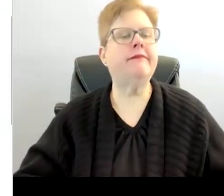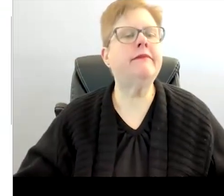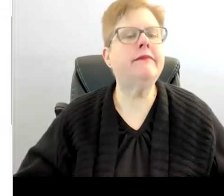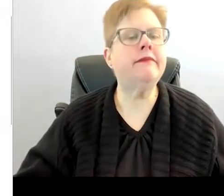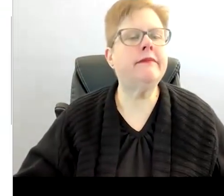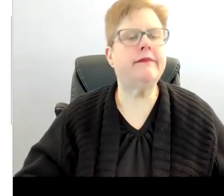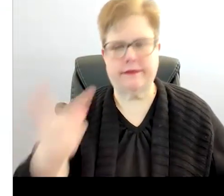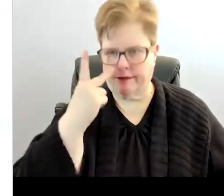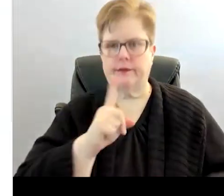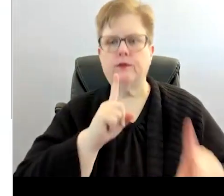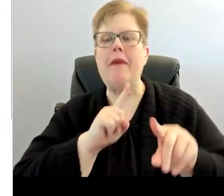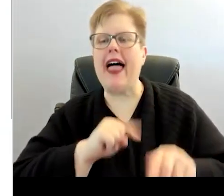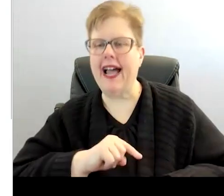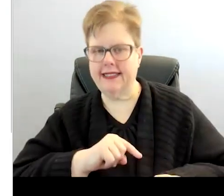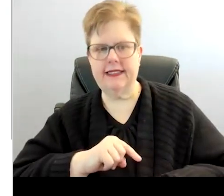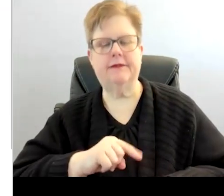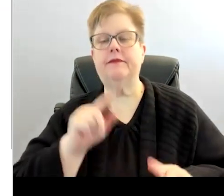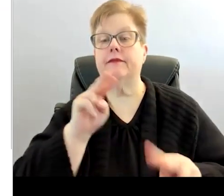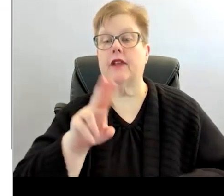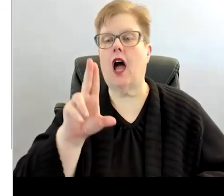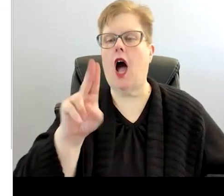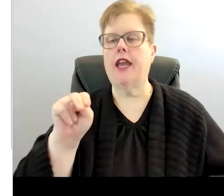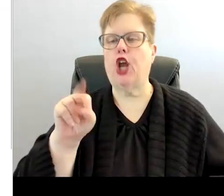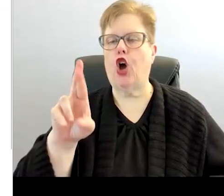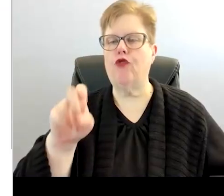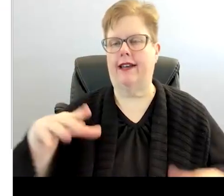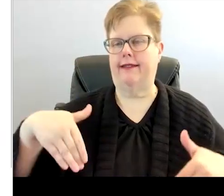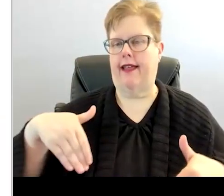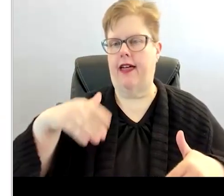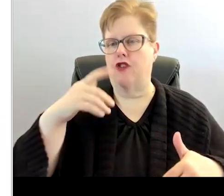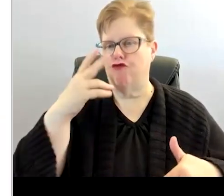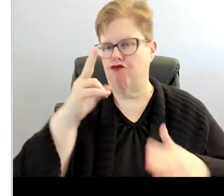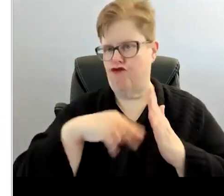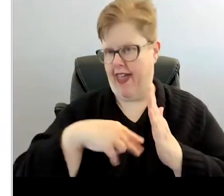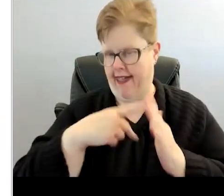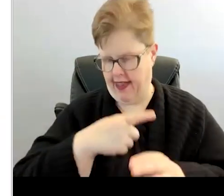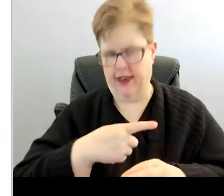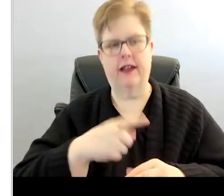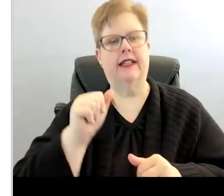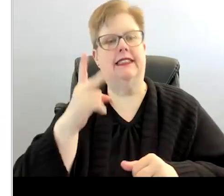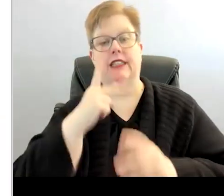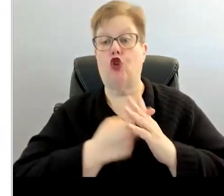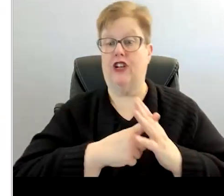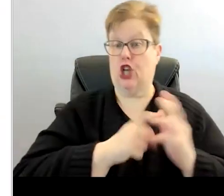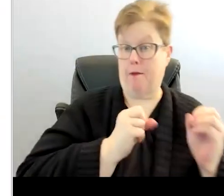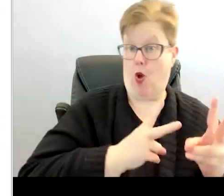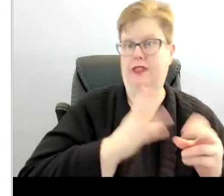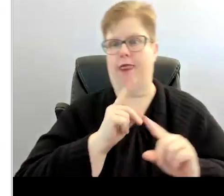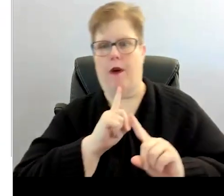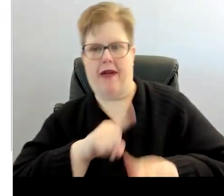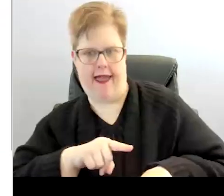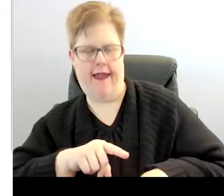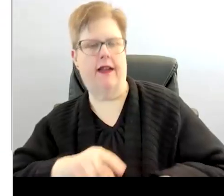are replies. So you can click unread. This will show you both the original post and the reply. And last thing I'll show you